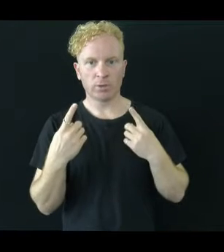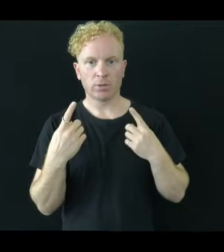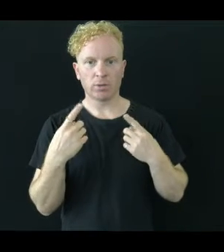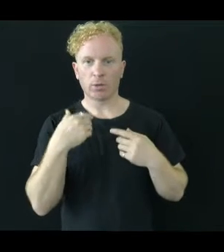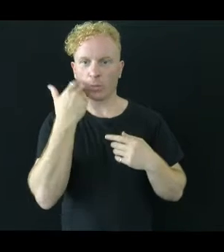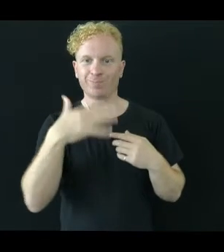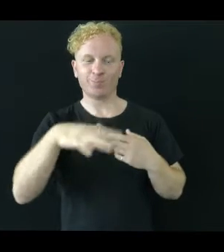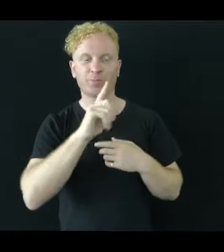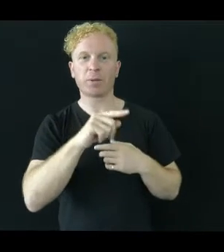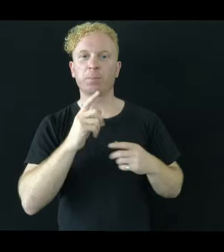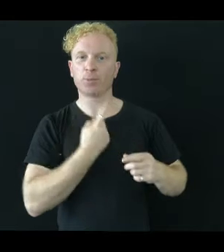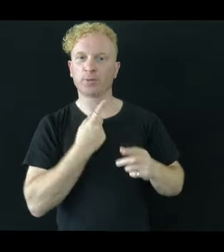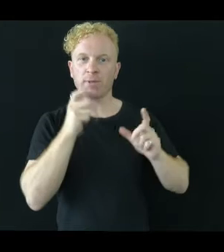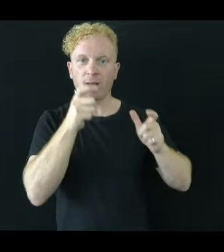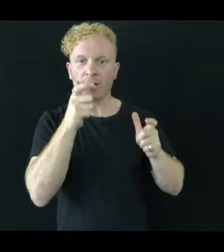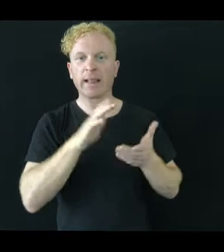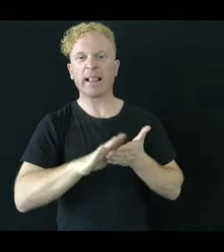more around,